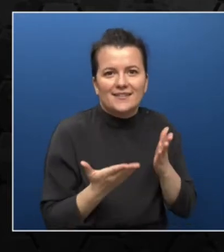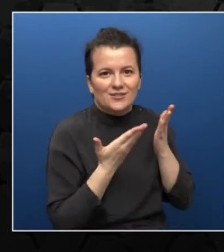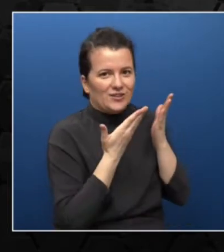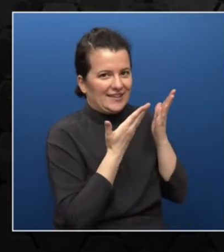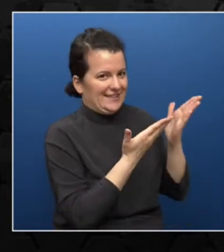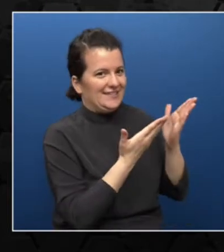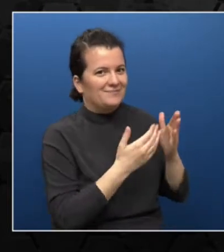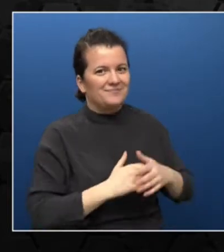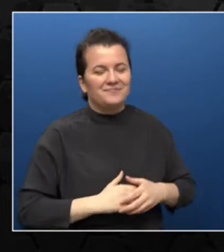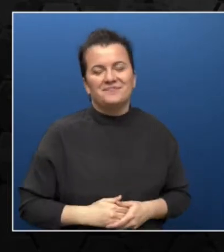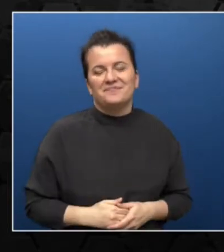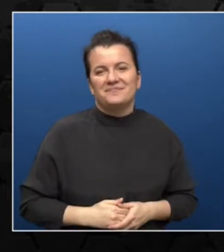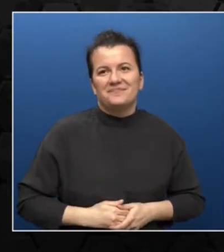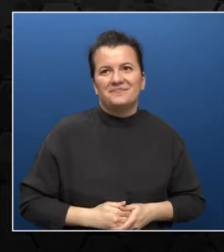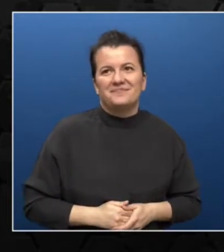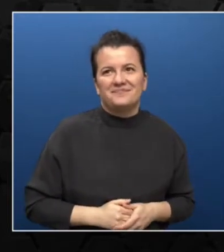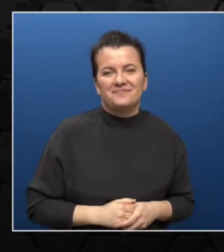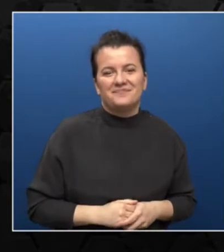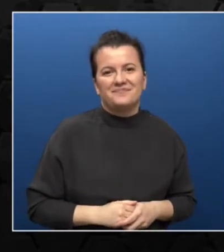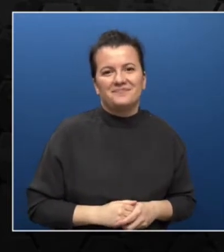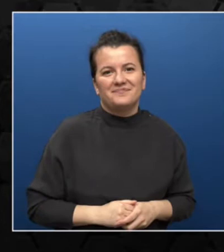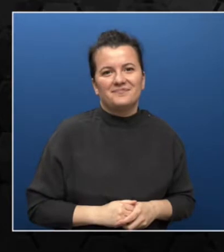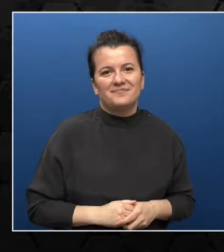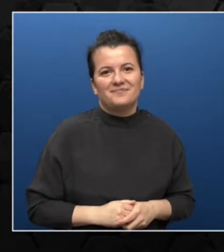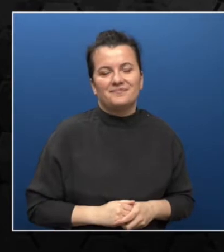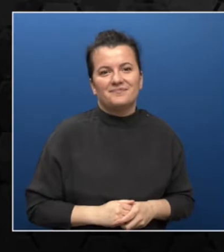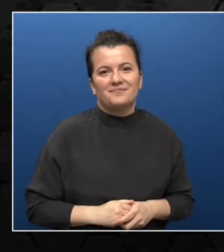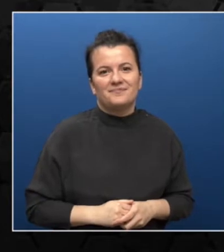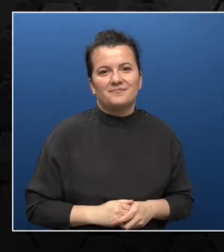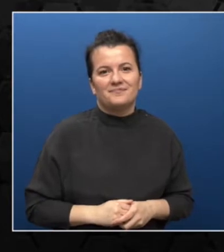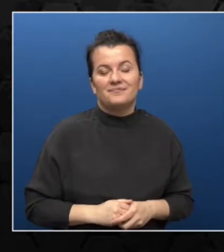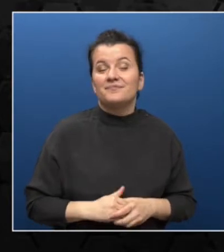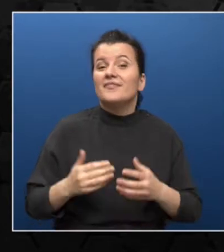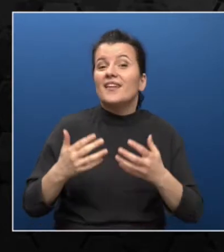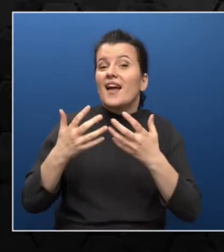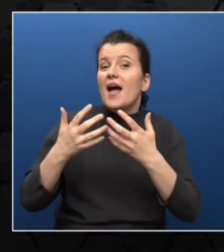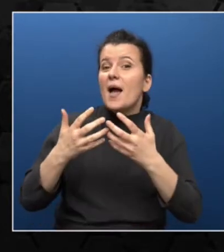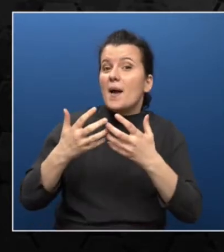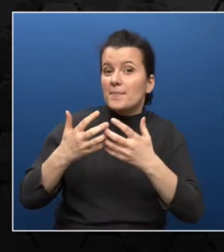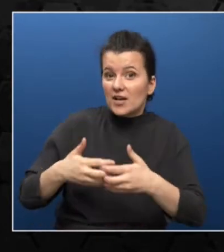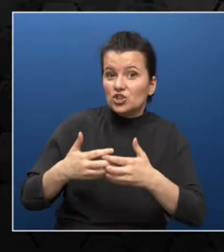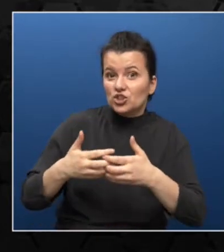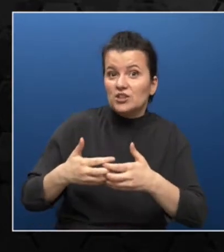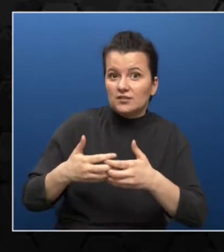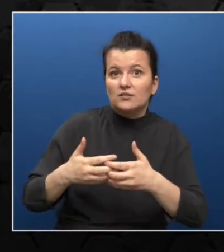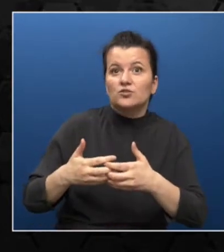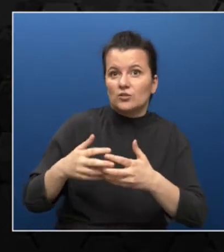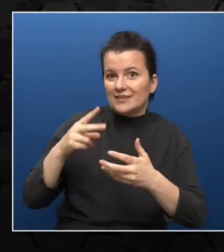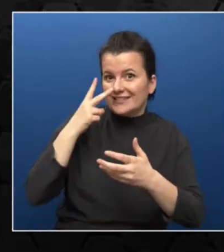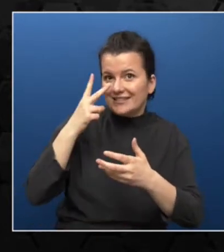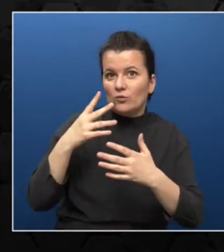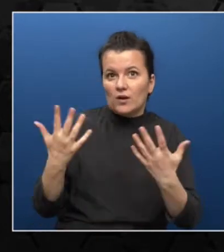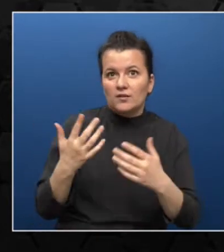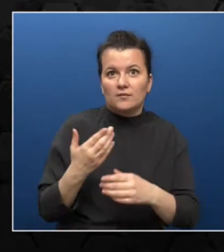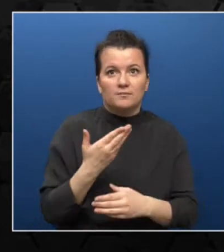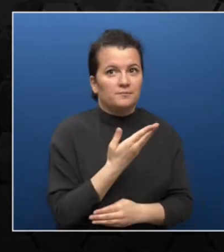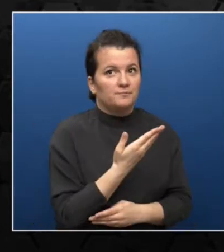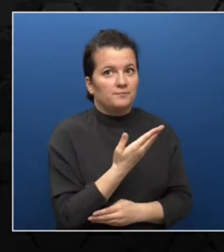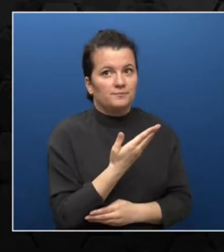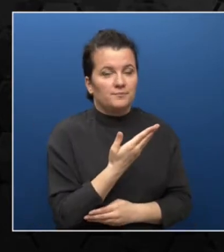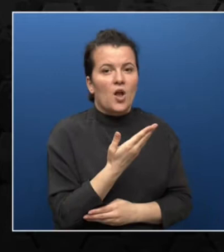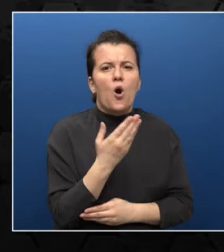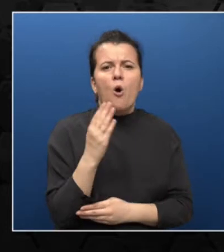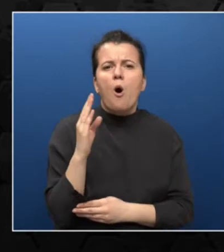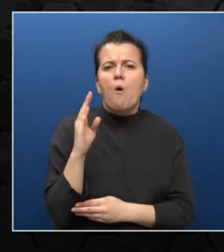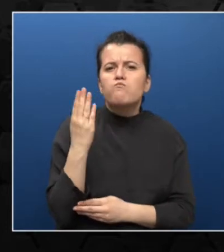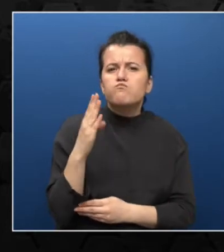cool. So machine learning, it has basically in general like 3 domains. First one you can see in blue one over here, which is